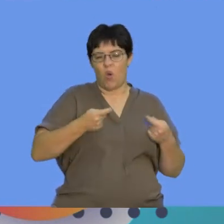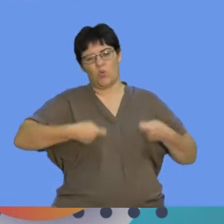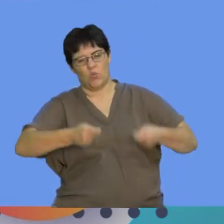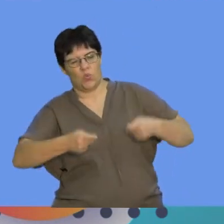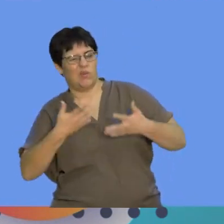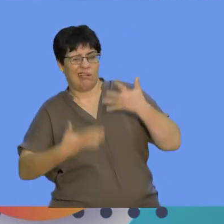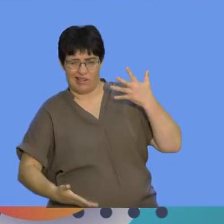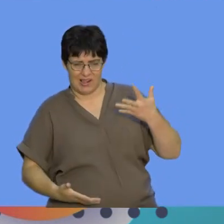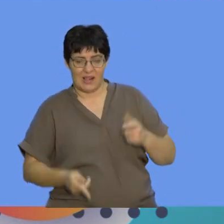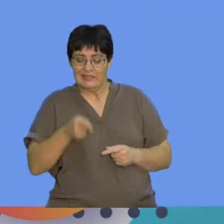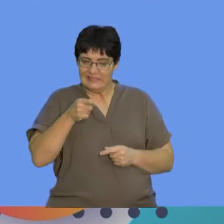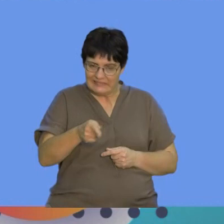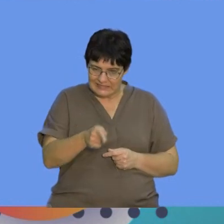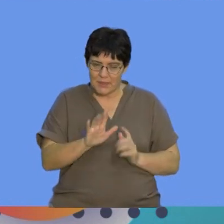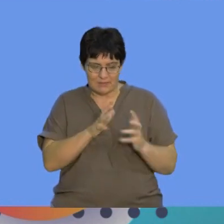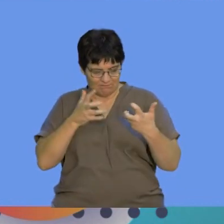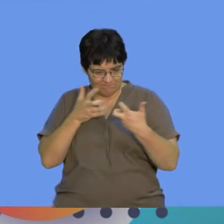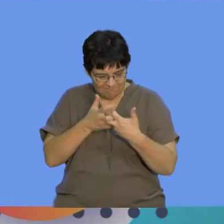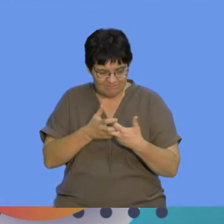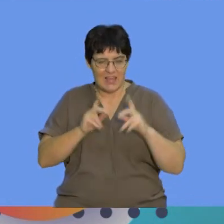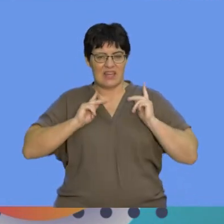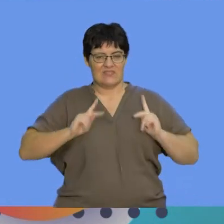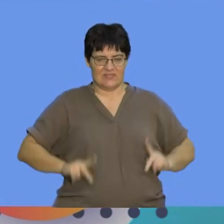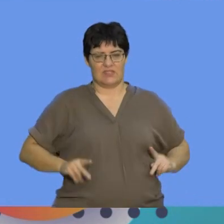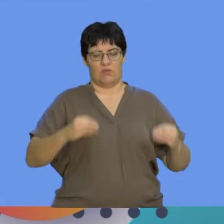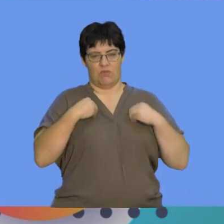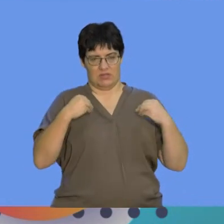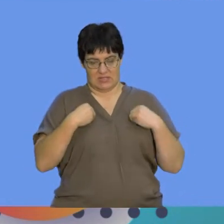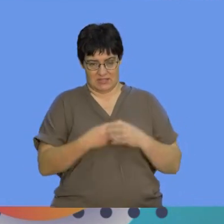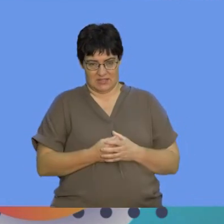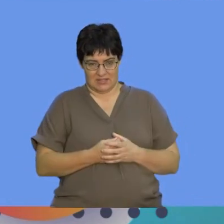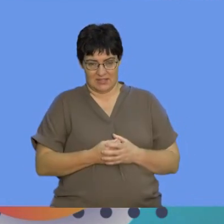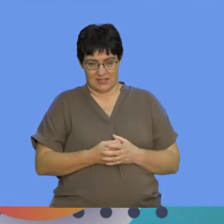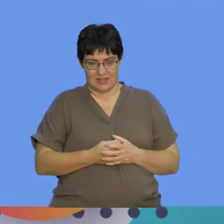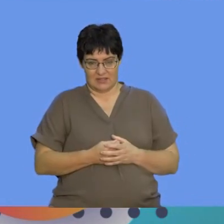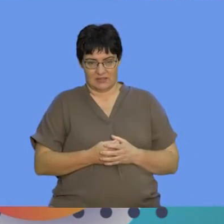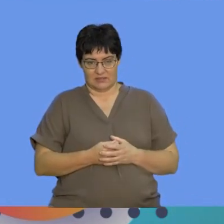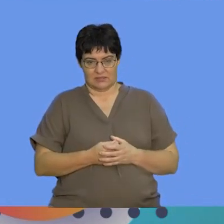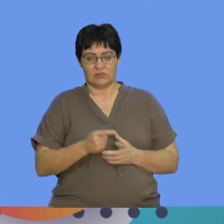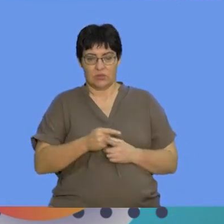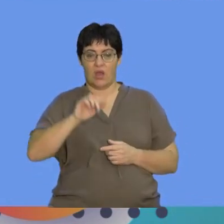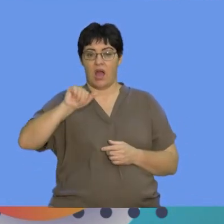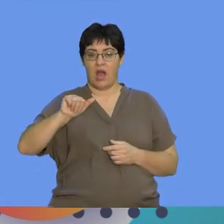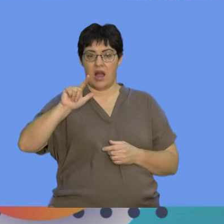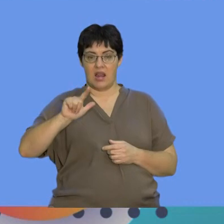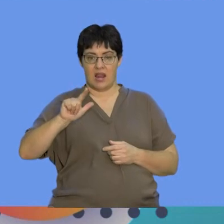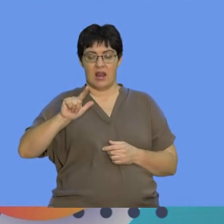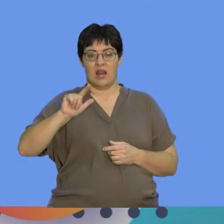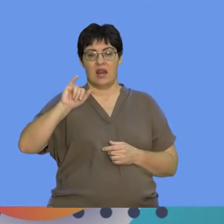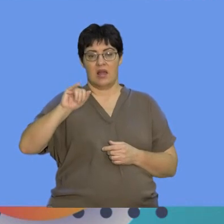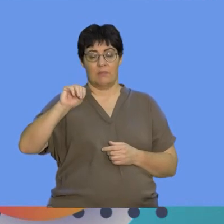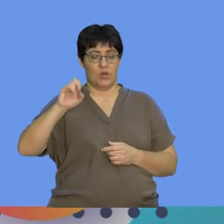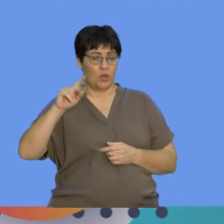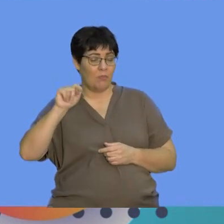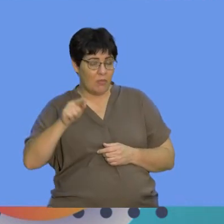it has to speak to its physical properties. There's something special about aluminum in terms of thermal conductivity. What is